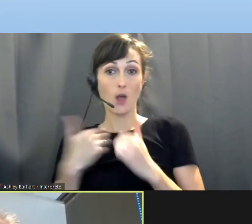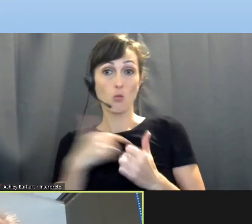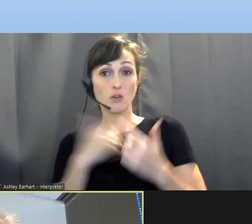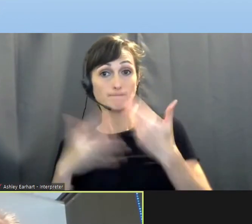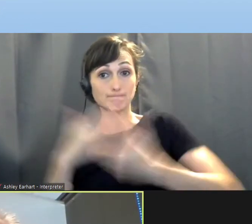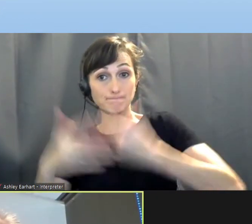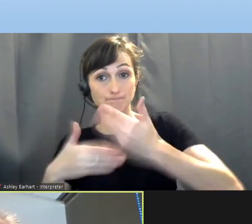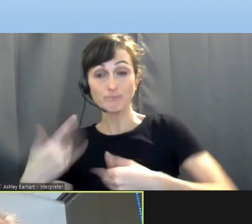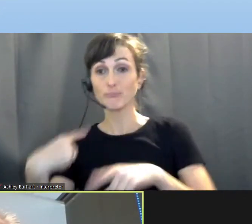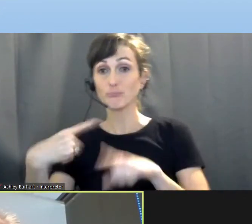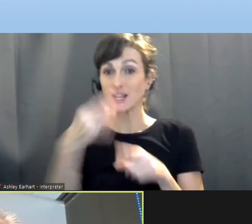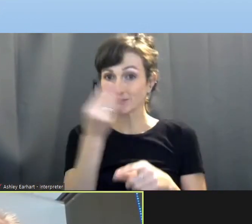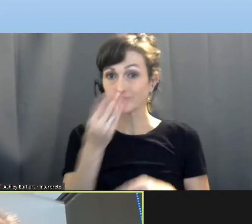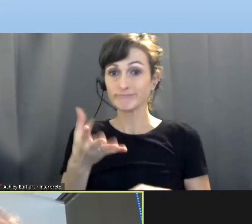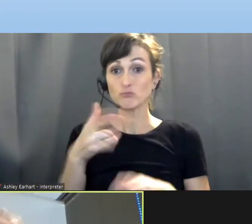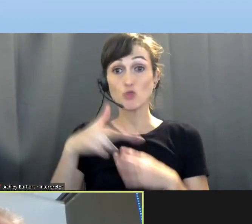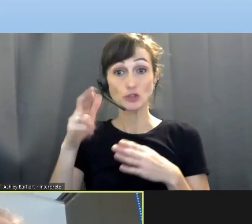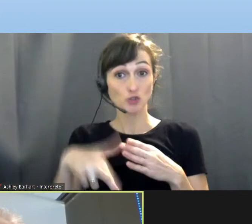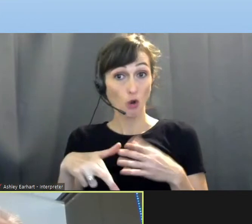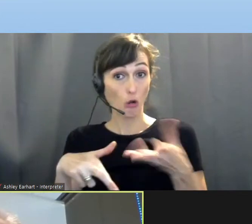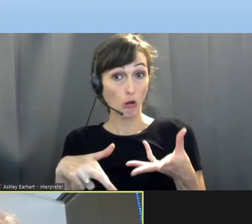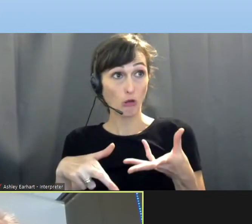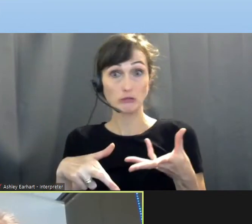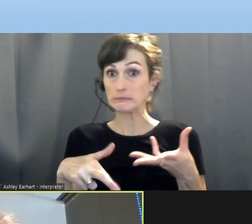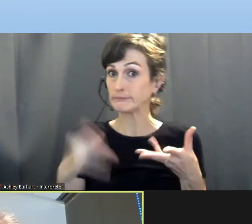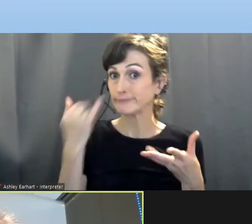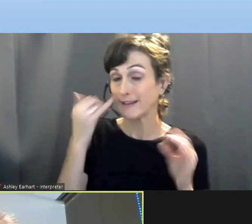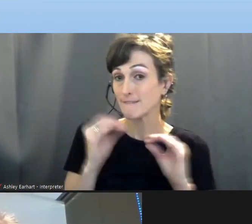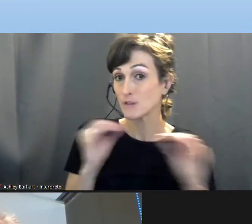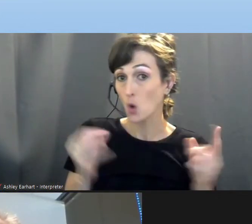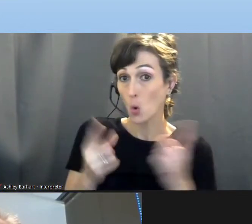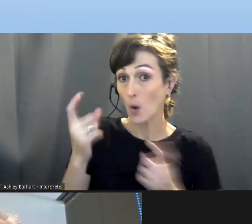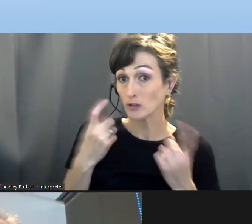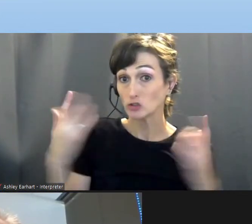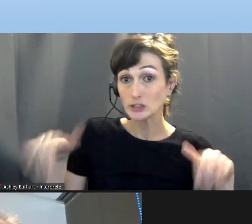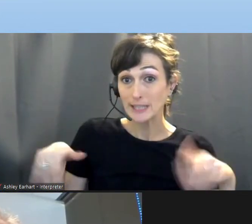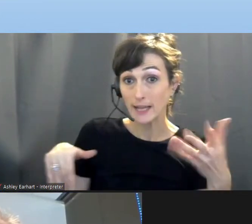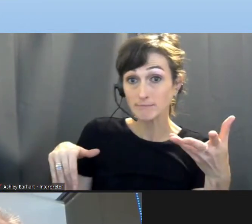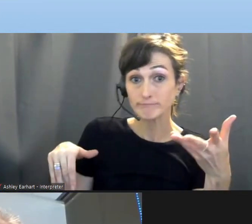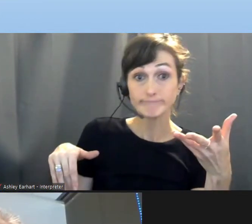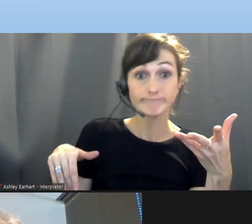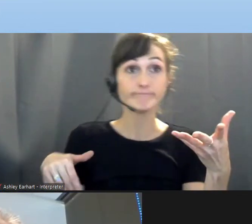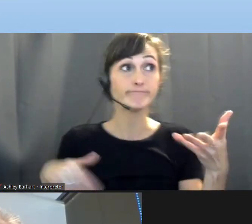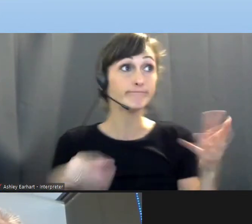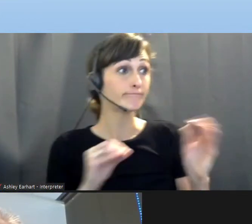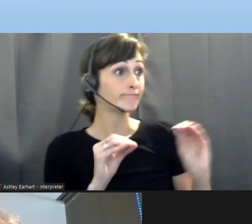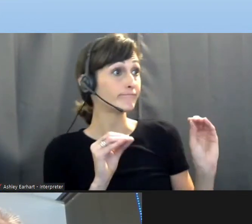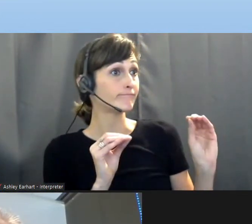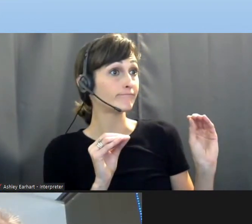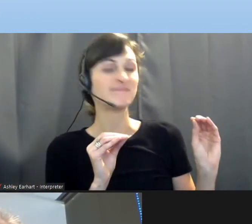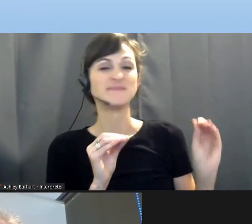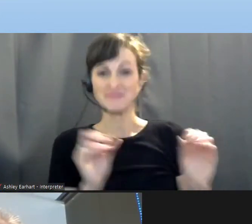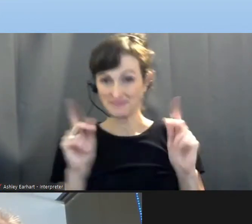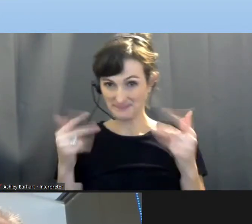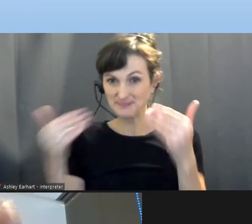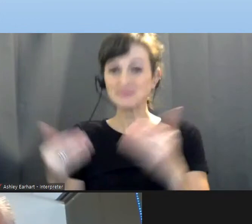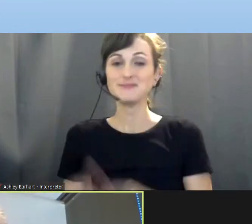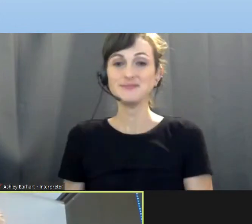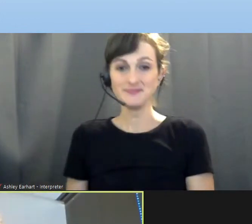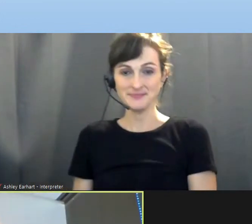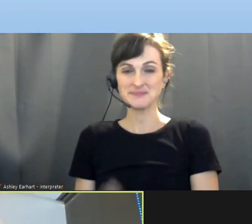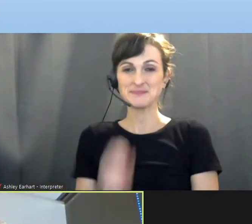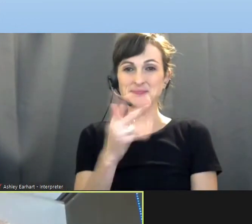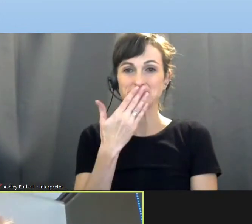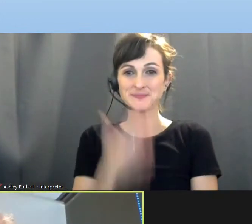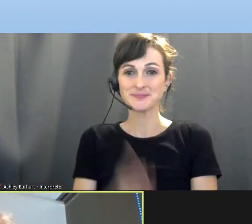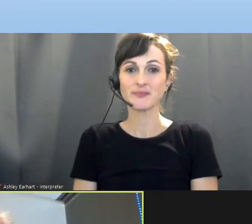results, if there aren't any questions at this point. Any questions at this point? All right, you may proceed. Okay, thank